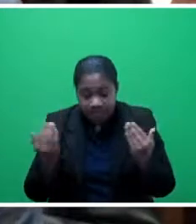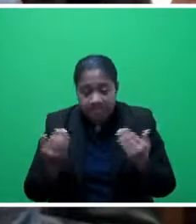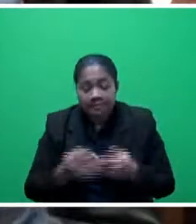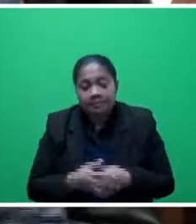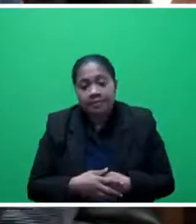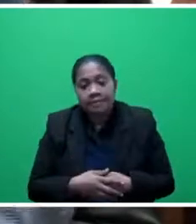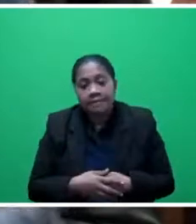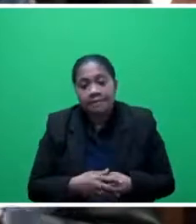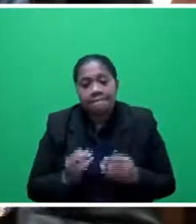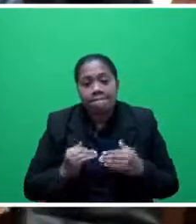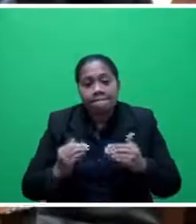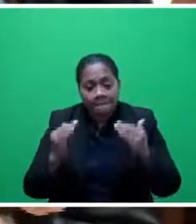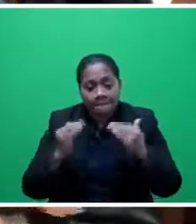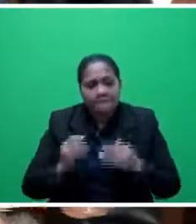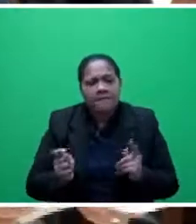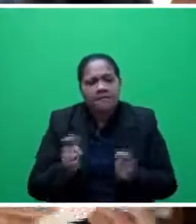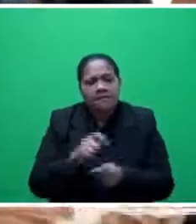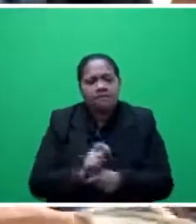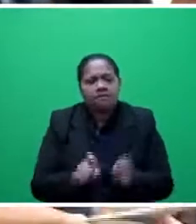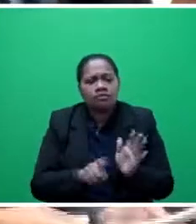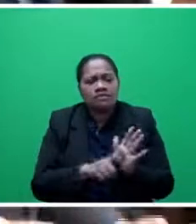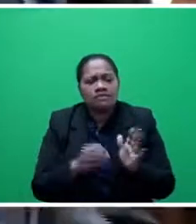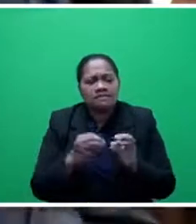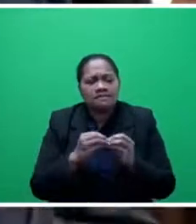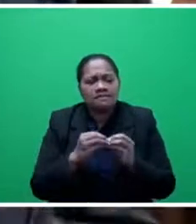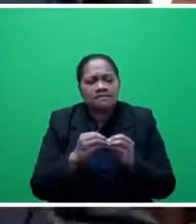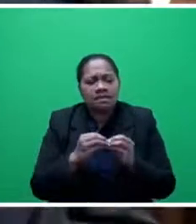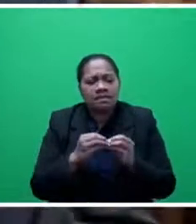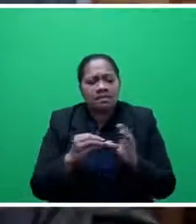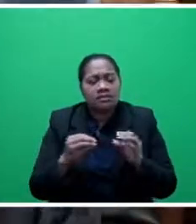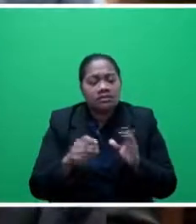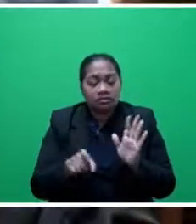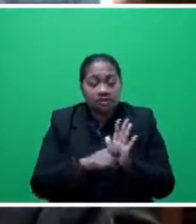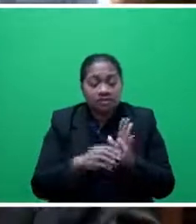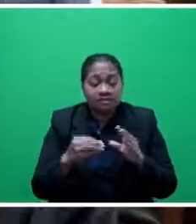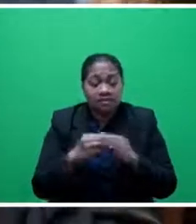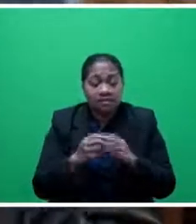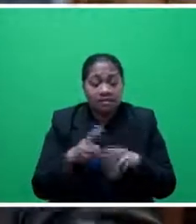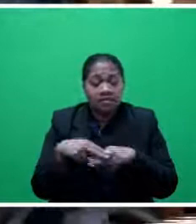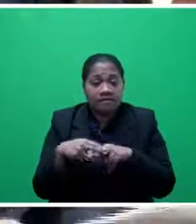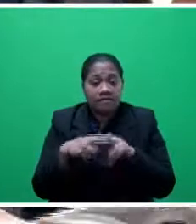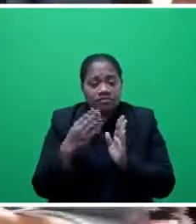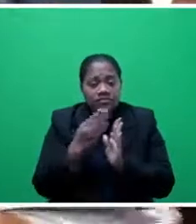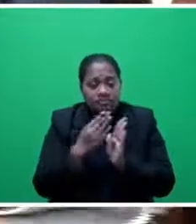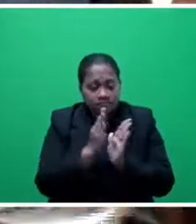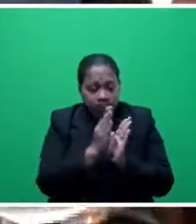the next amendment is the Reserve Bank of Fiji Budget Amendment Bill.